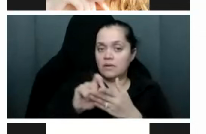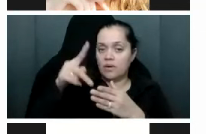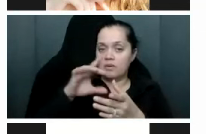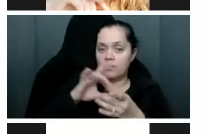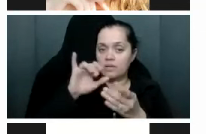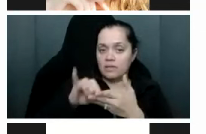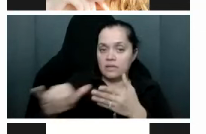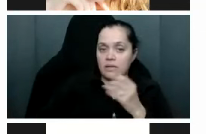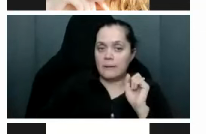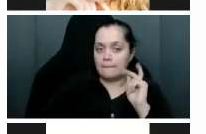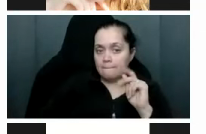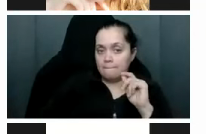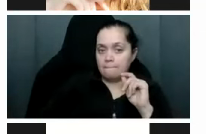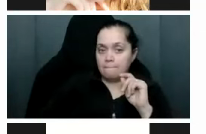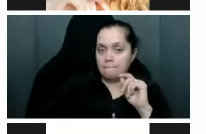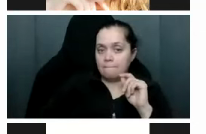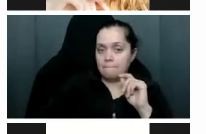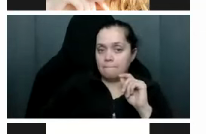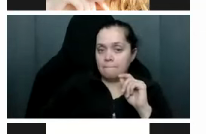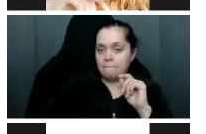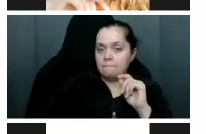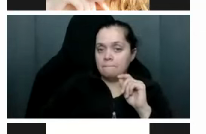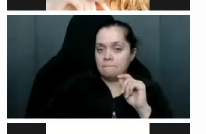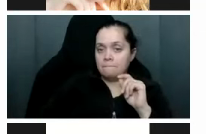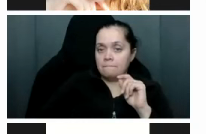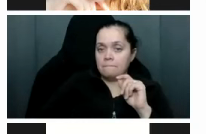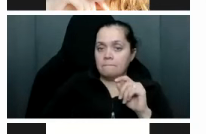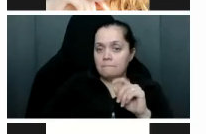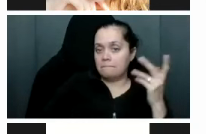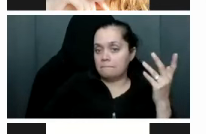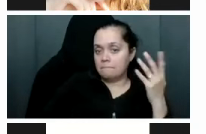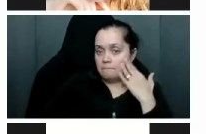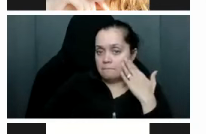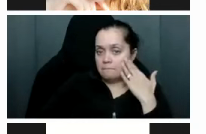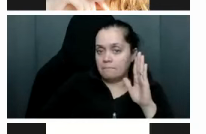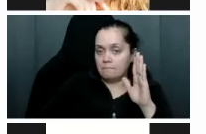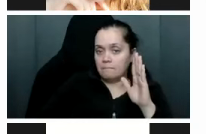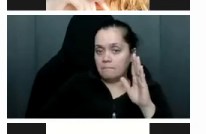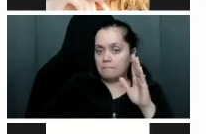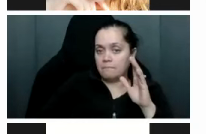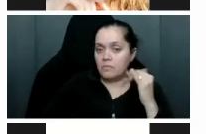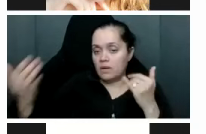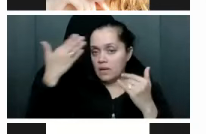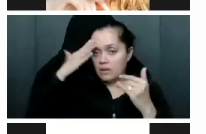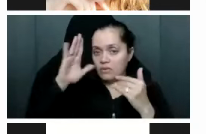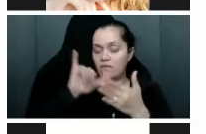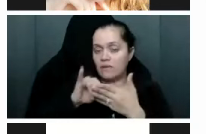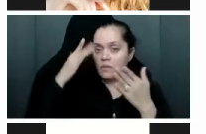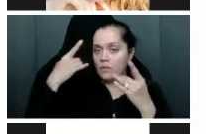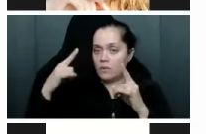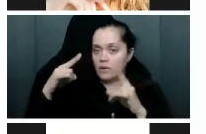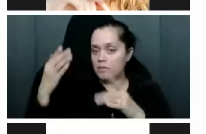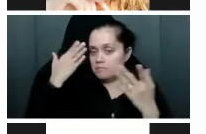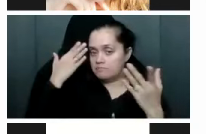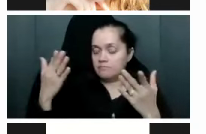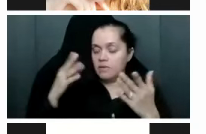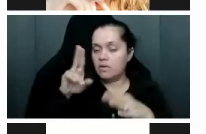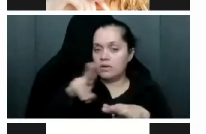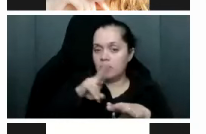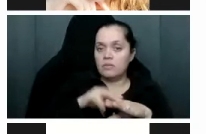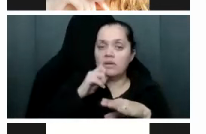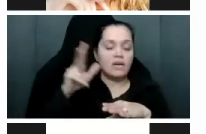Okay, yeah, that would be great. But I don't know right now if that's going to happen. Usually I don't